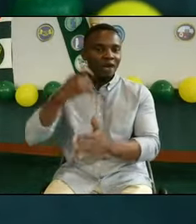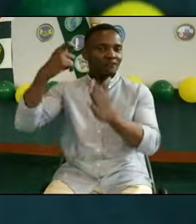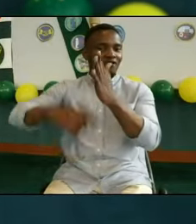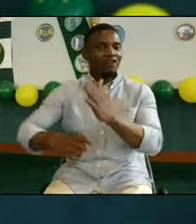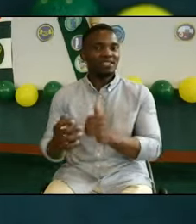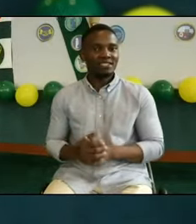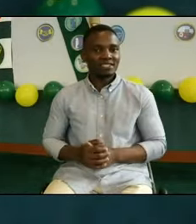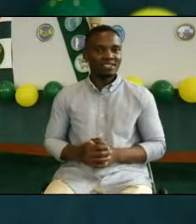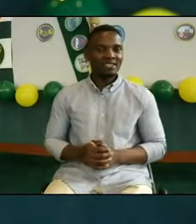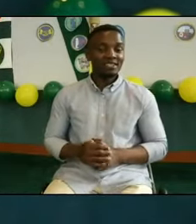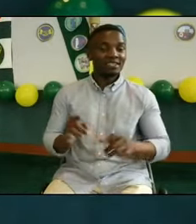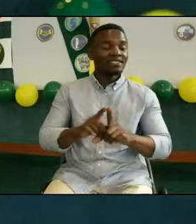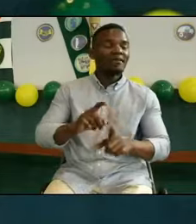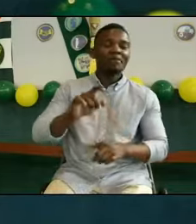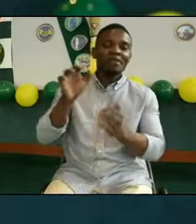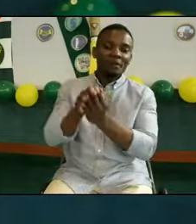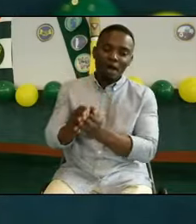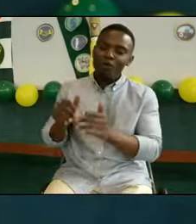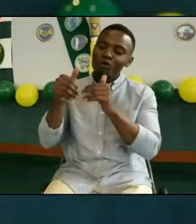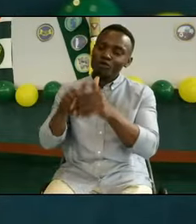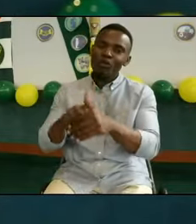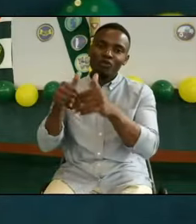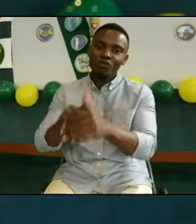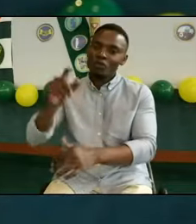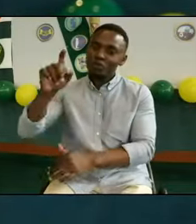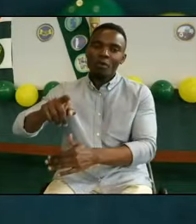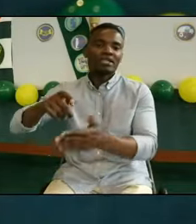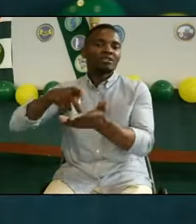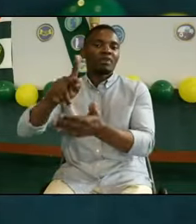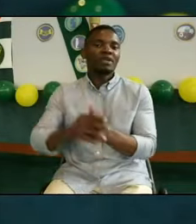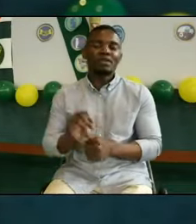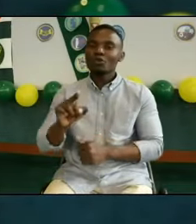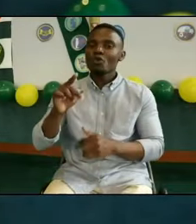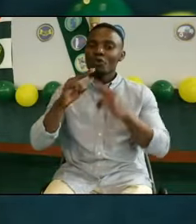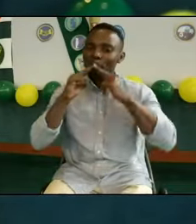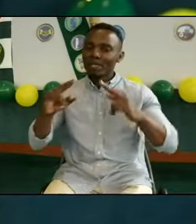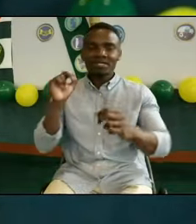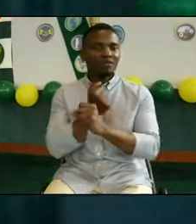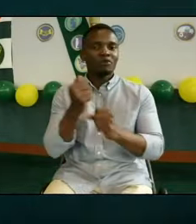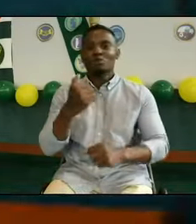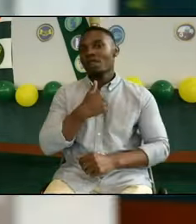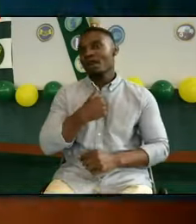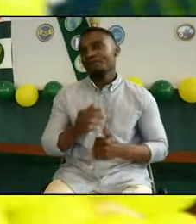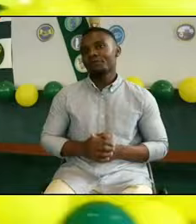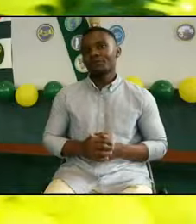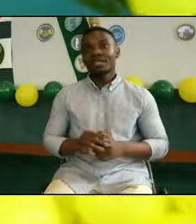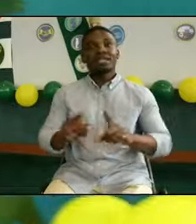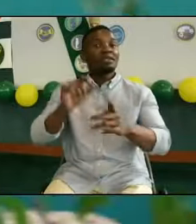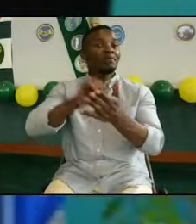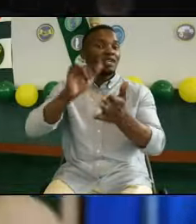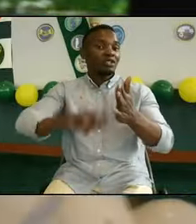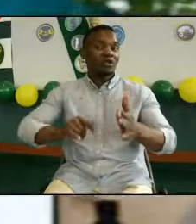And these people will keep on chasing you. You will never have a peace. That is what some of us have placed our